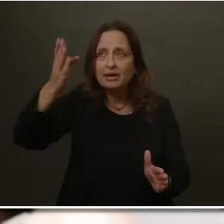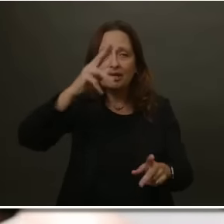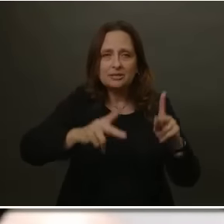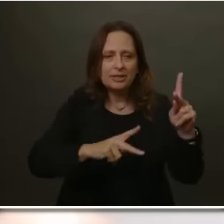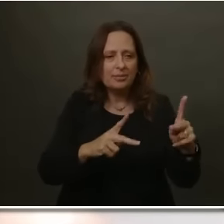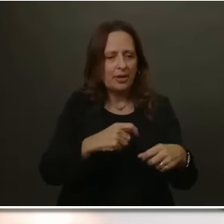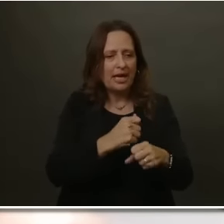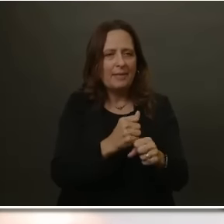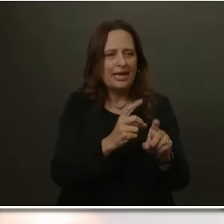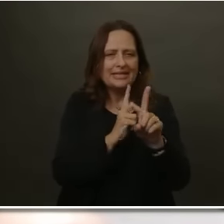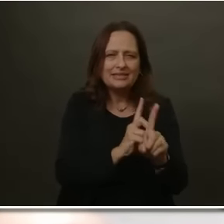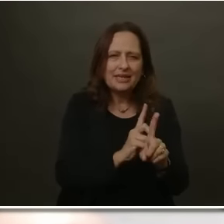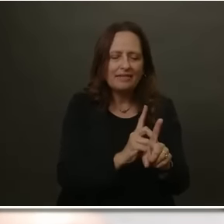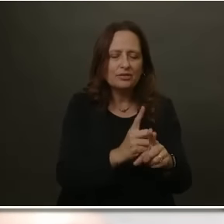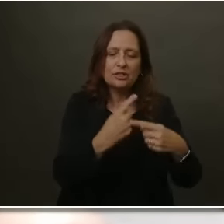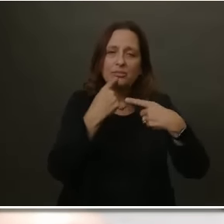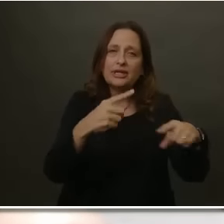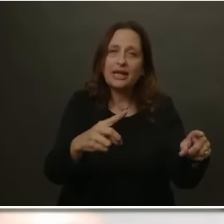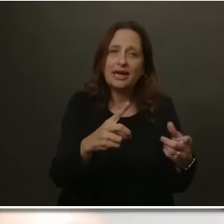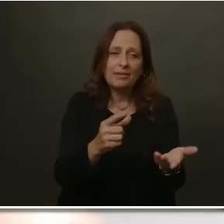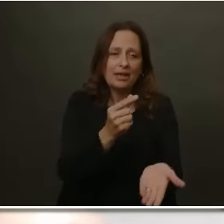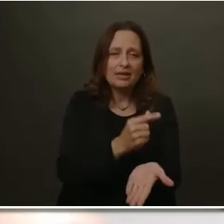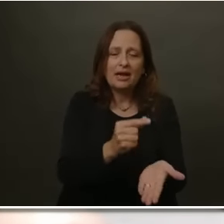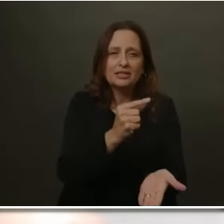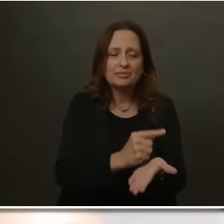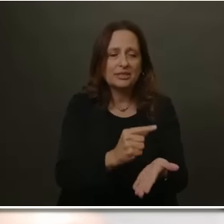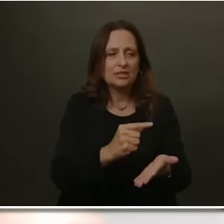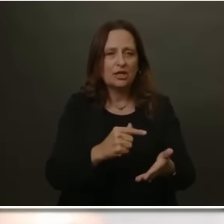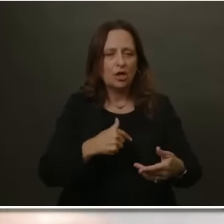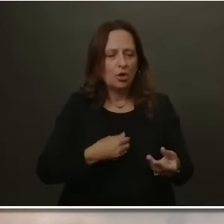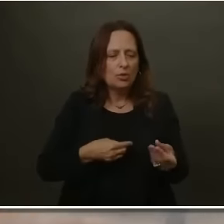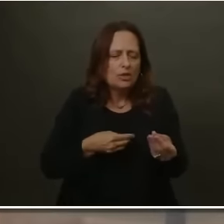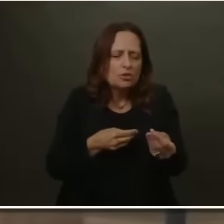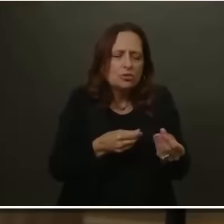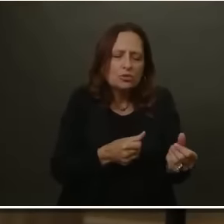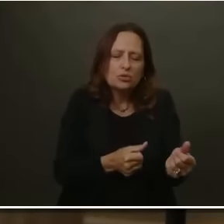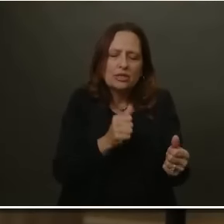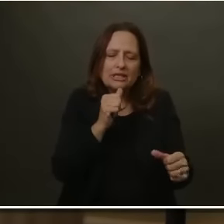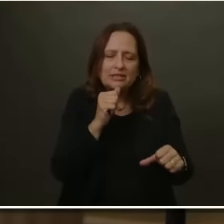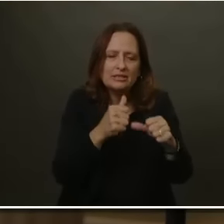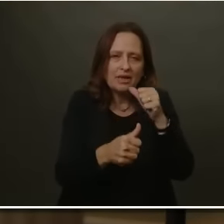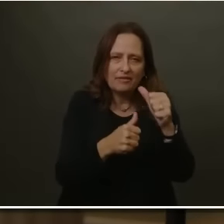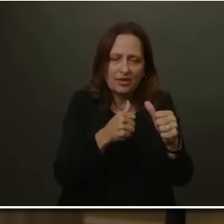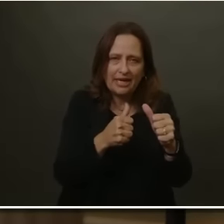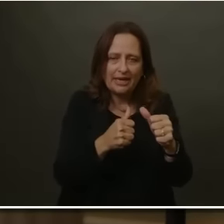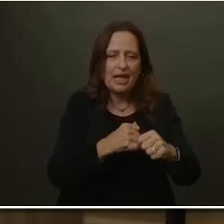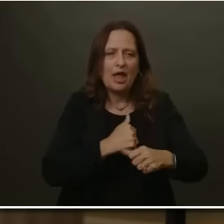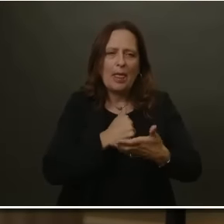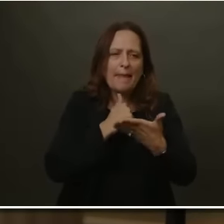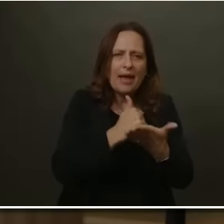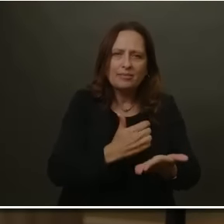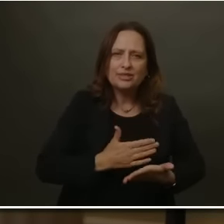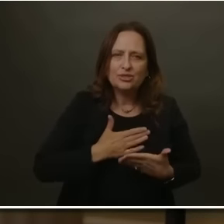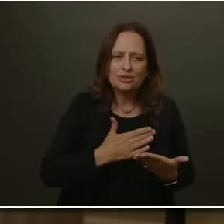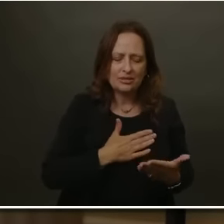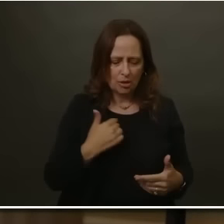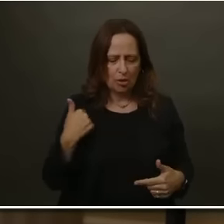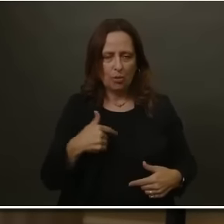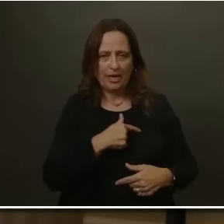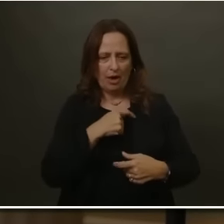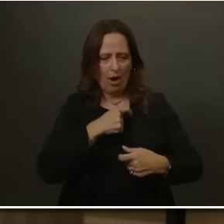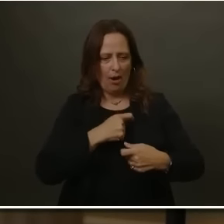gospel, as we soothe the suffering and shield the joyous, we are unbinding our congregations and setting